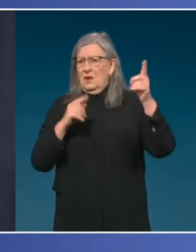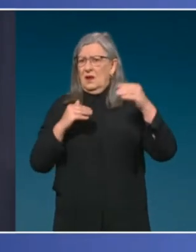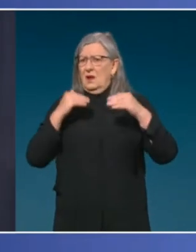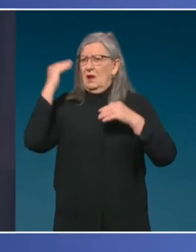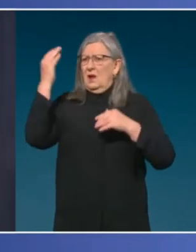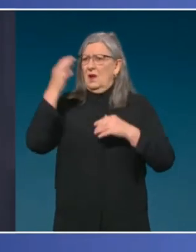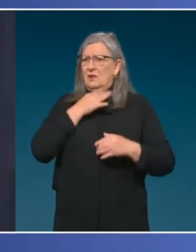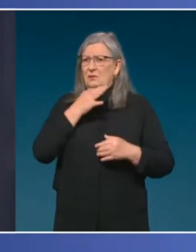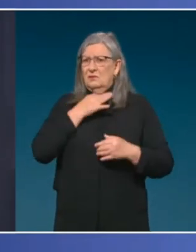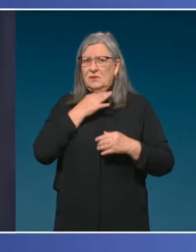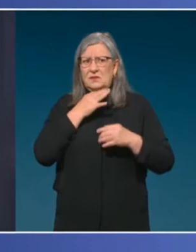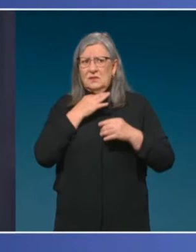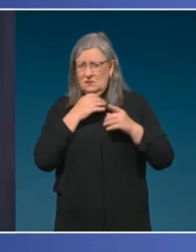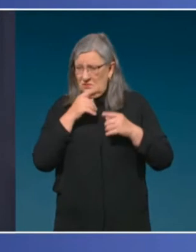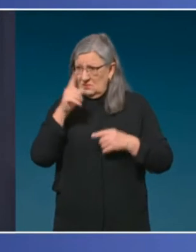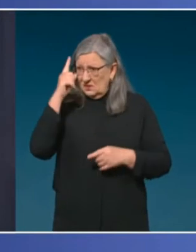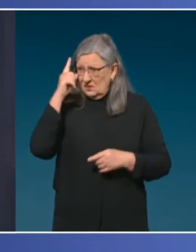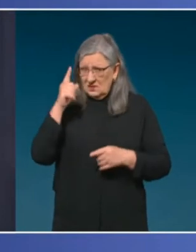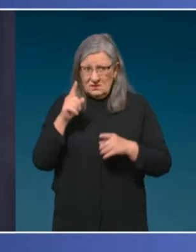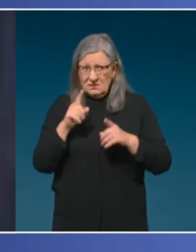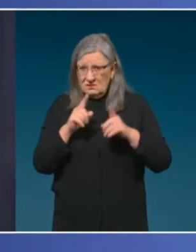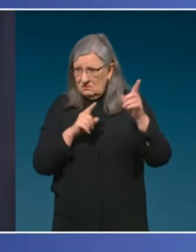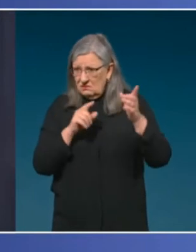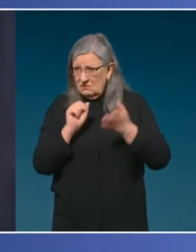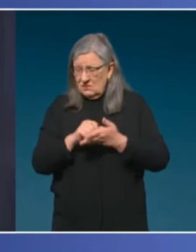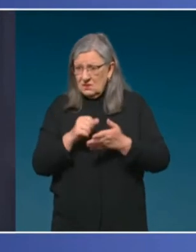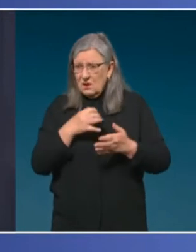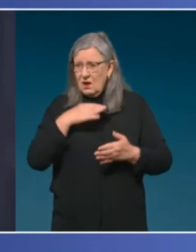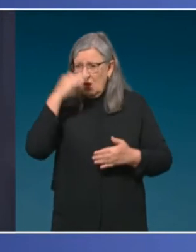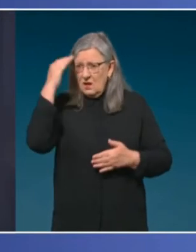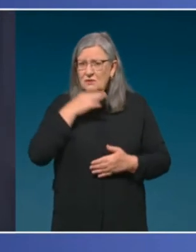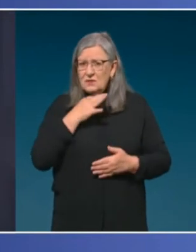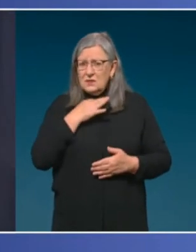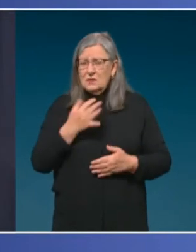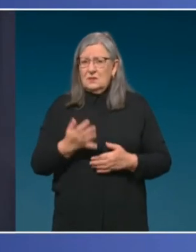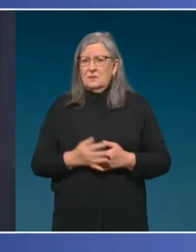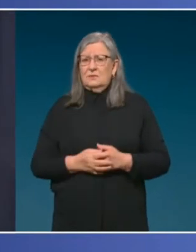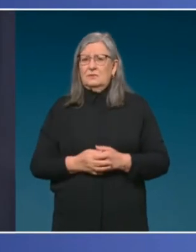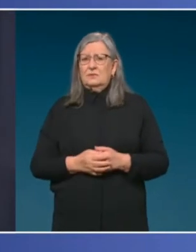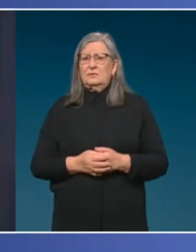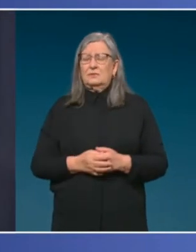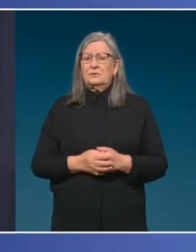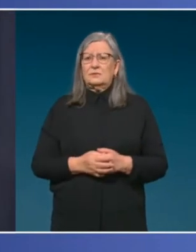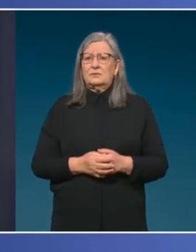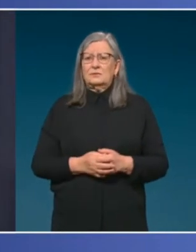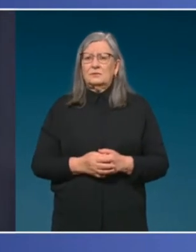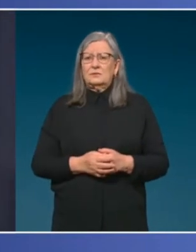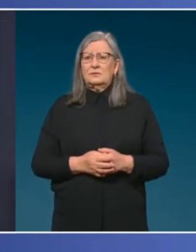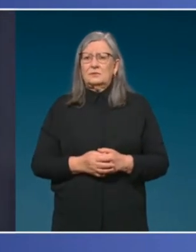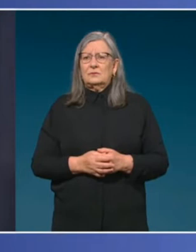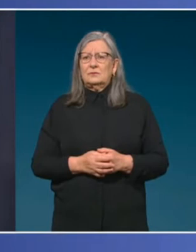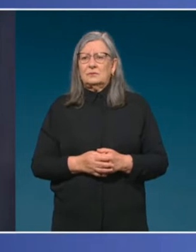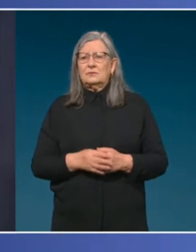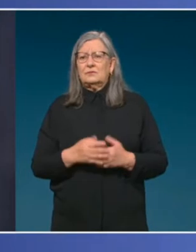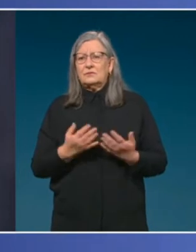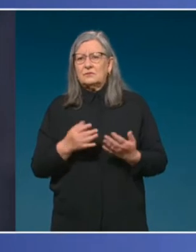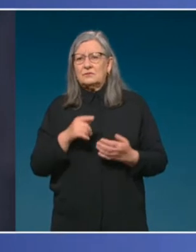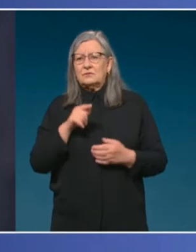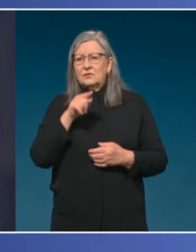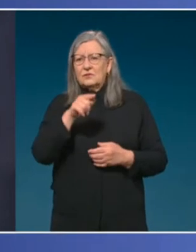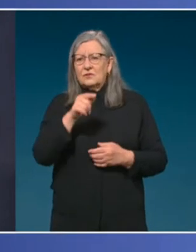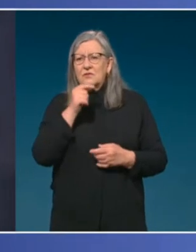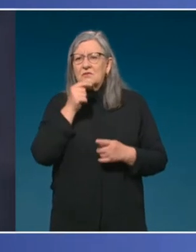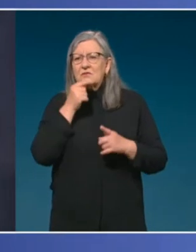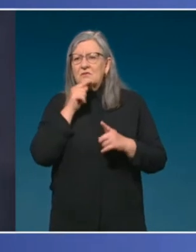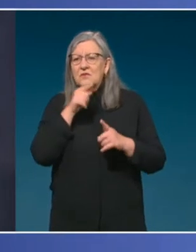considered very high? So firstly, on just to explain what immune escape is, that would be if the vaccines don't work as well. So we